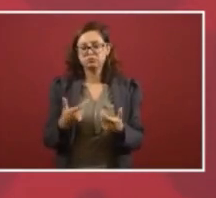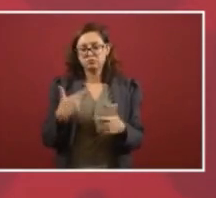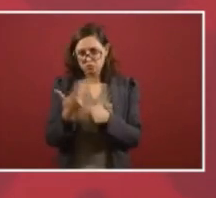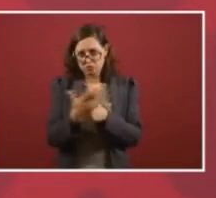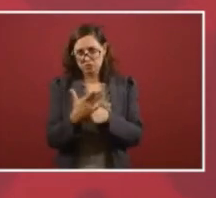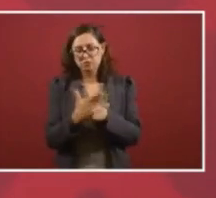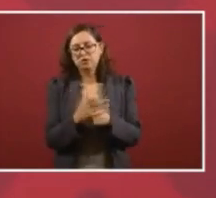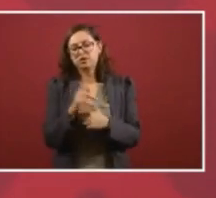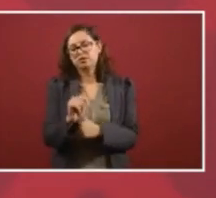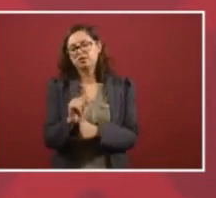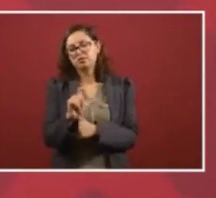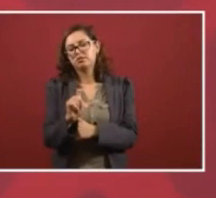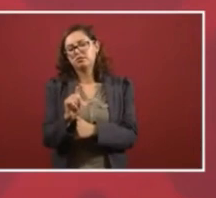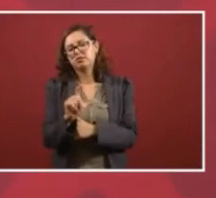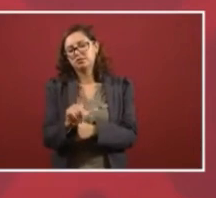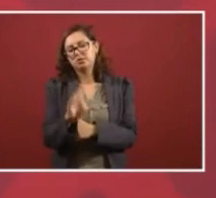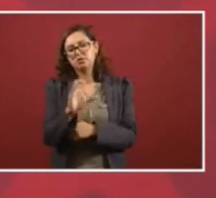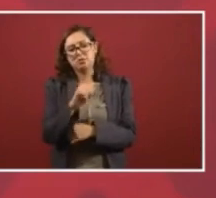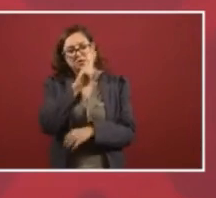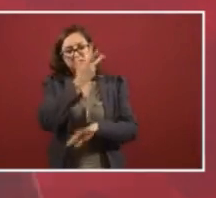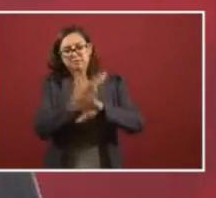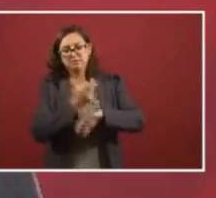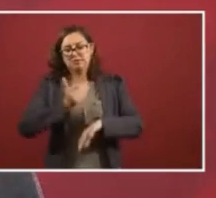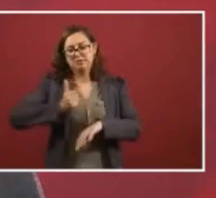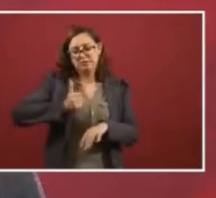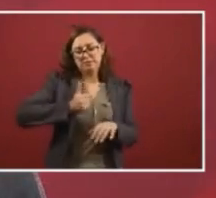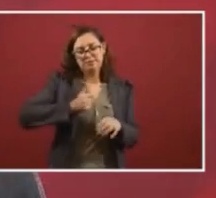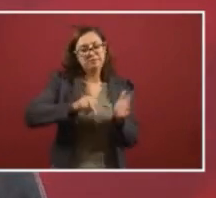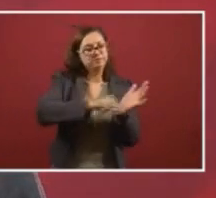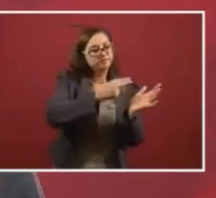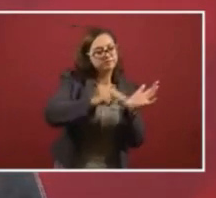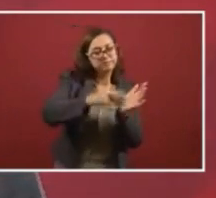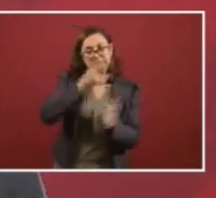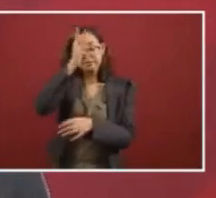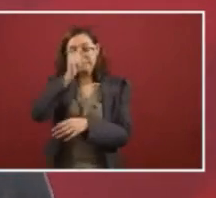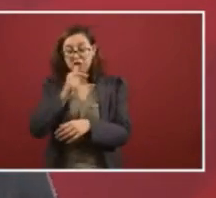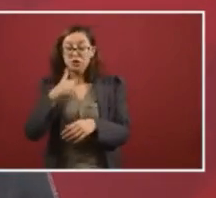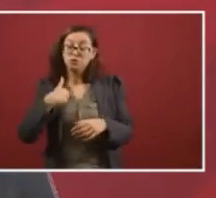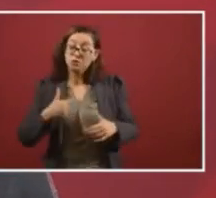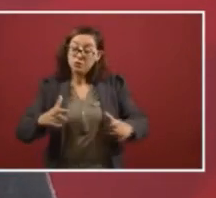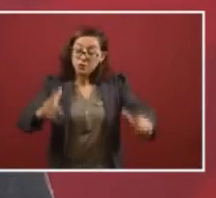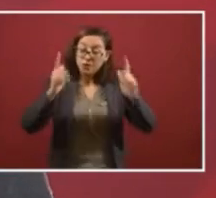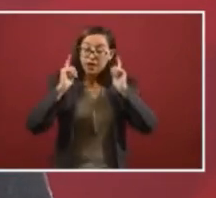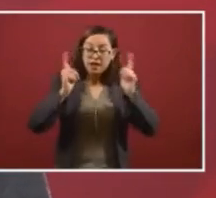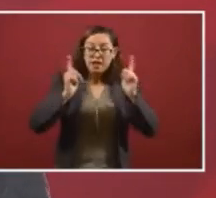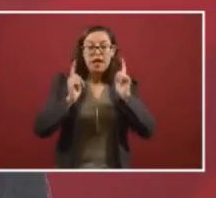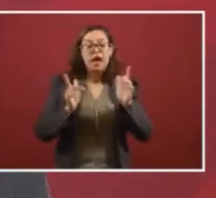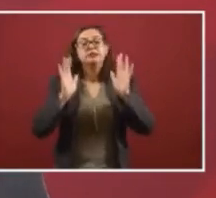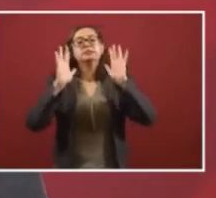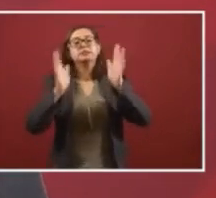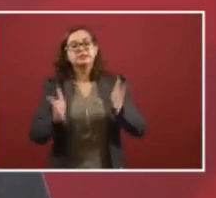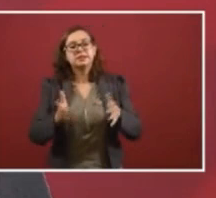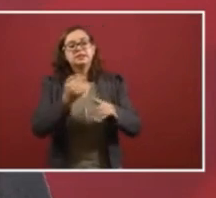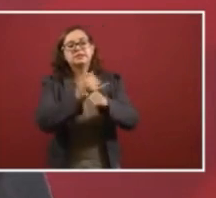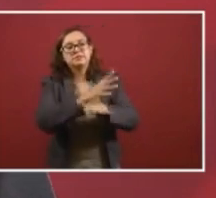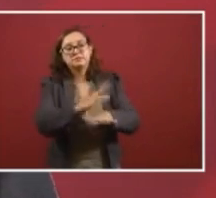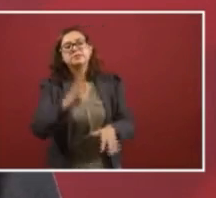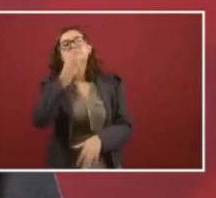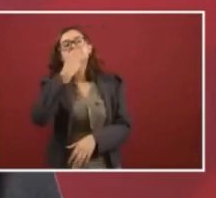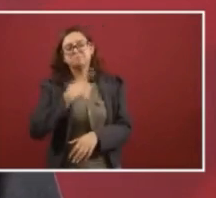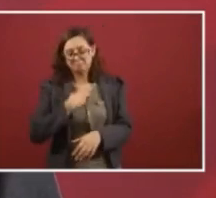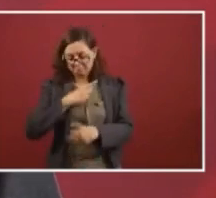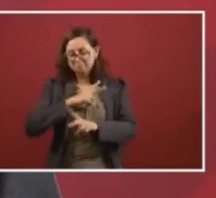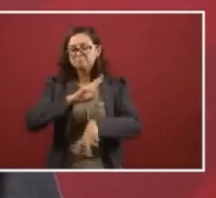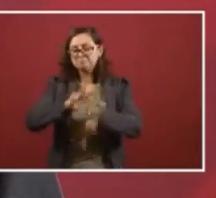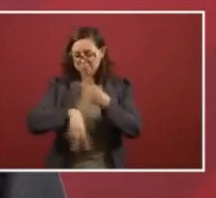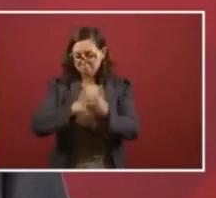with the treaty of free commerce. And I expect to have the information that